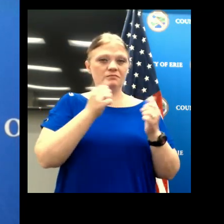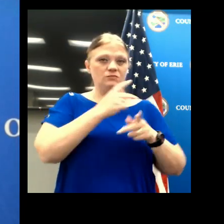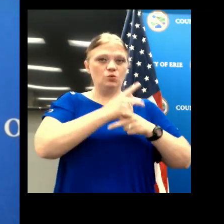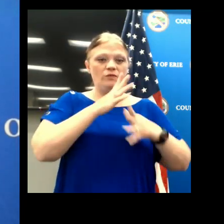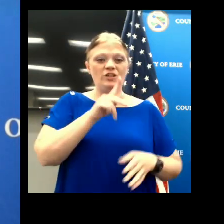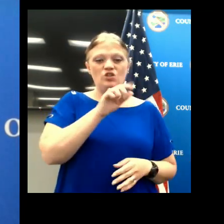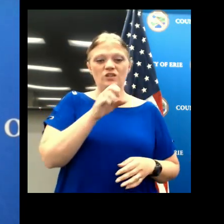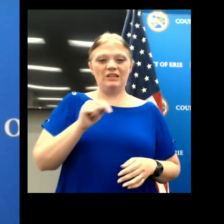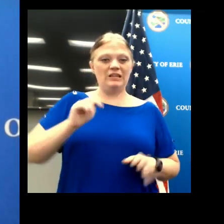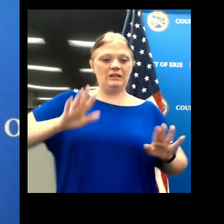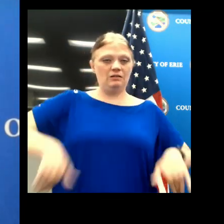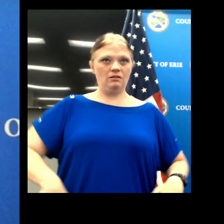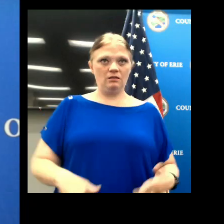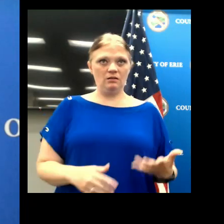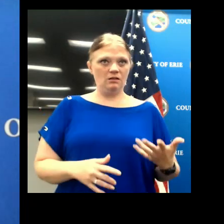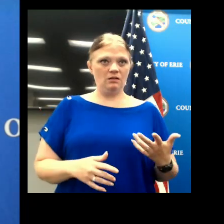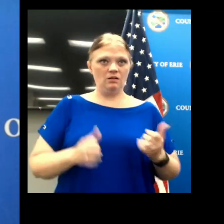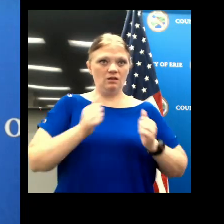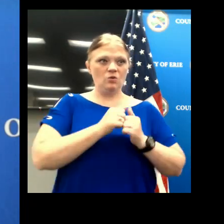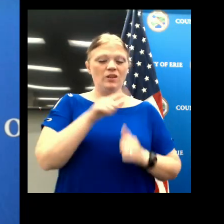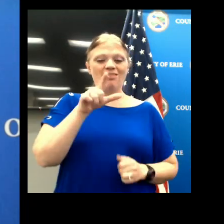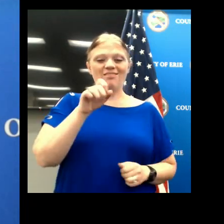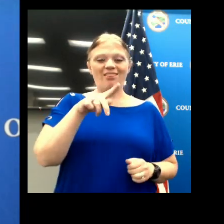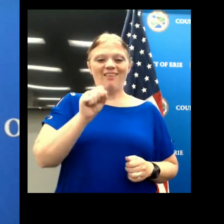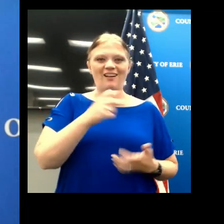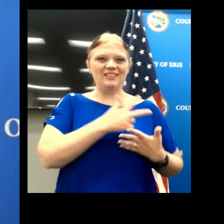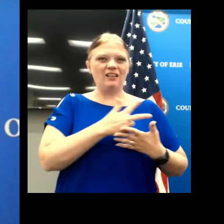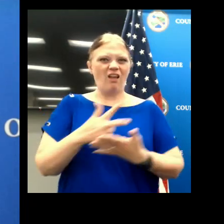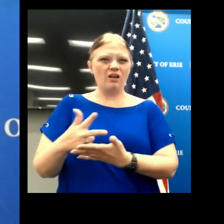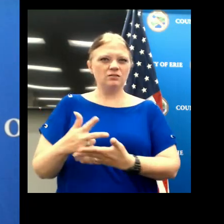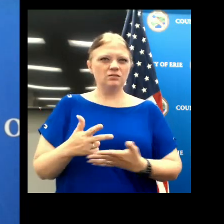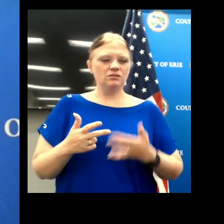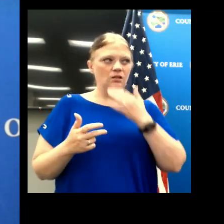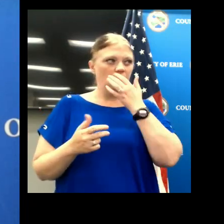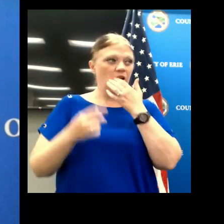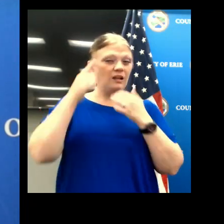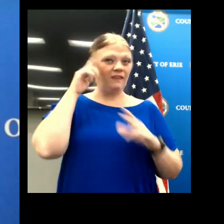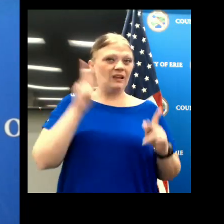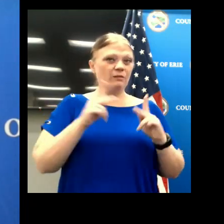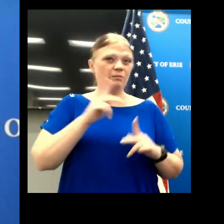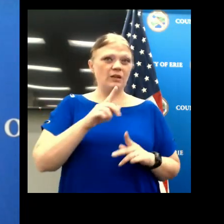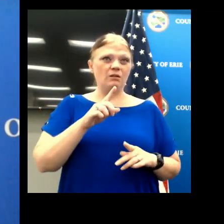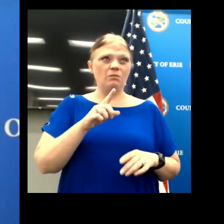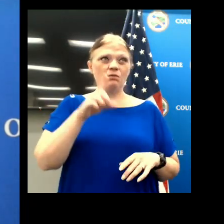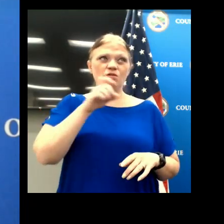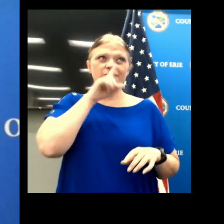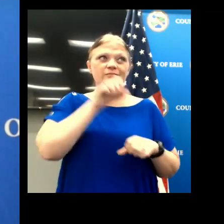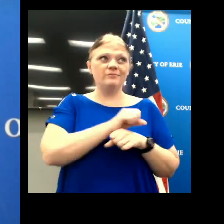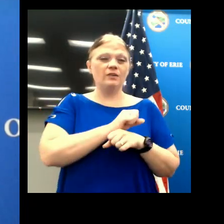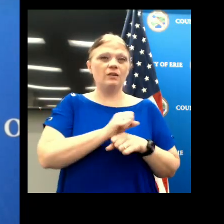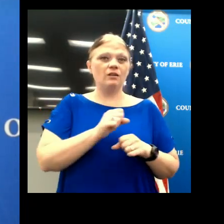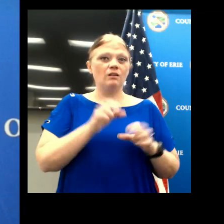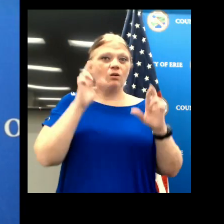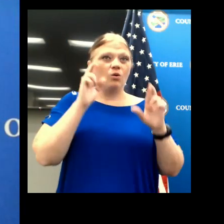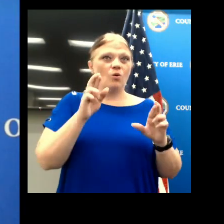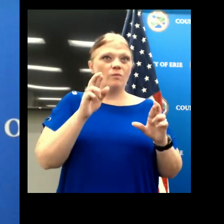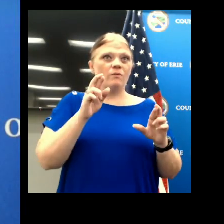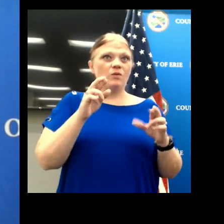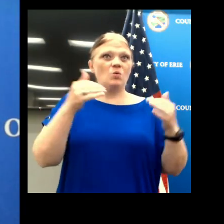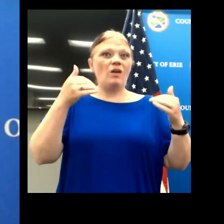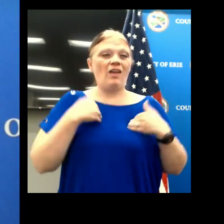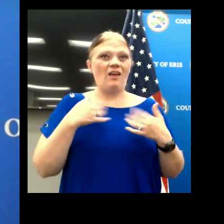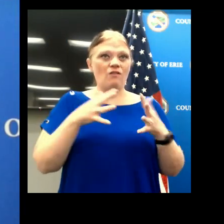regards to the lots. I think people should truly hope that they just have a football season.